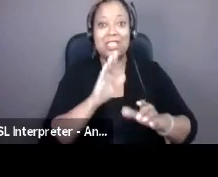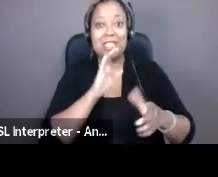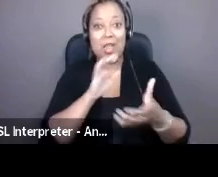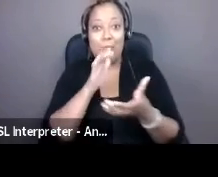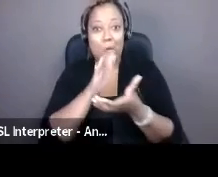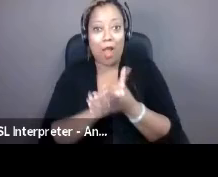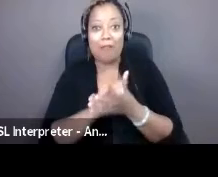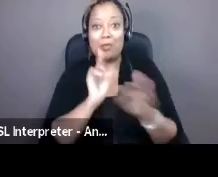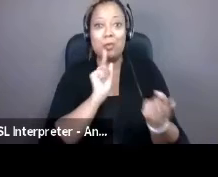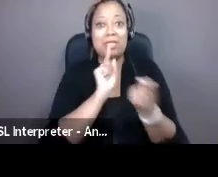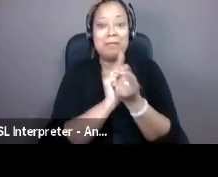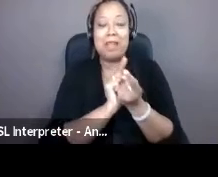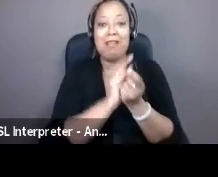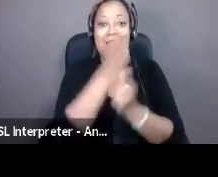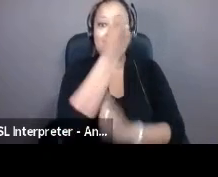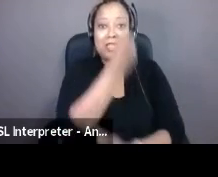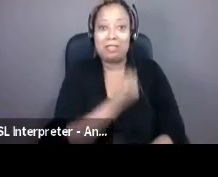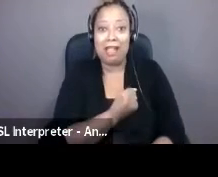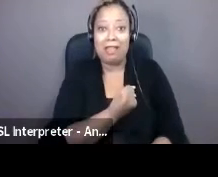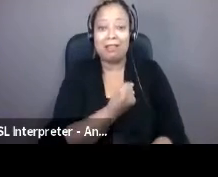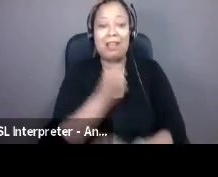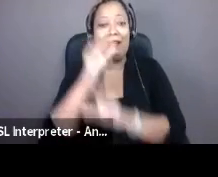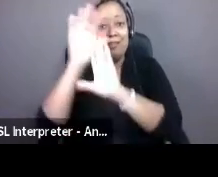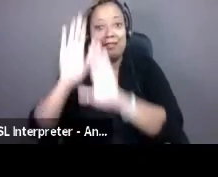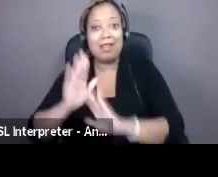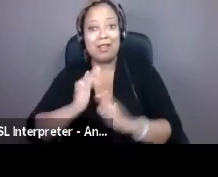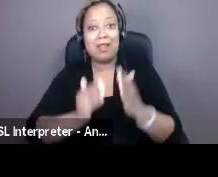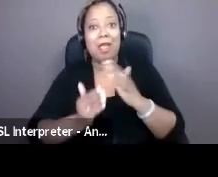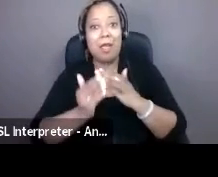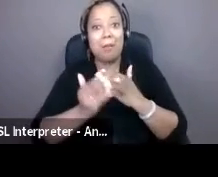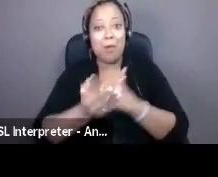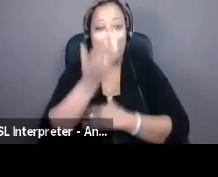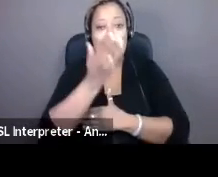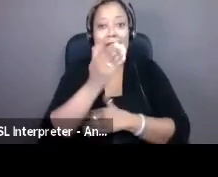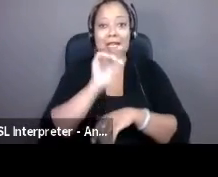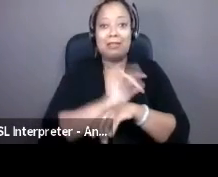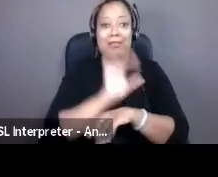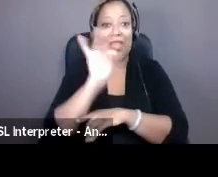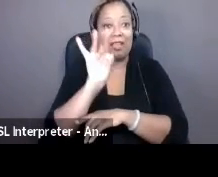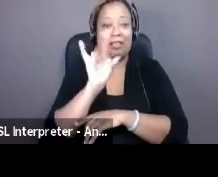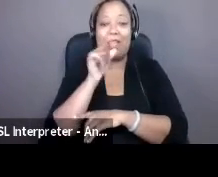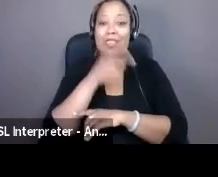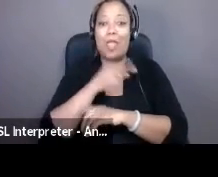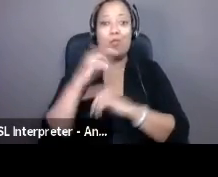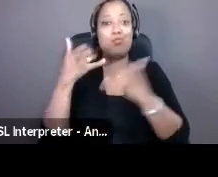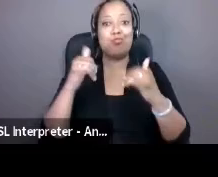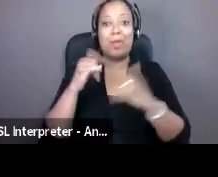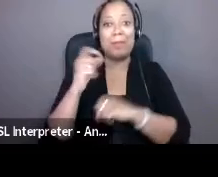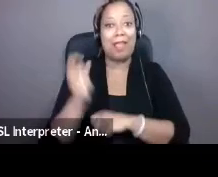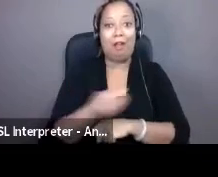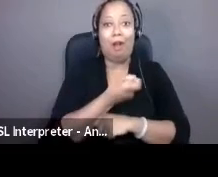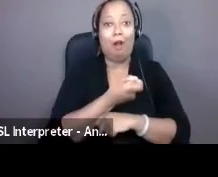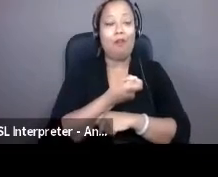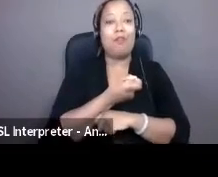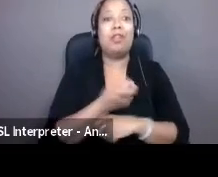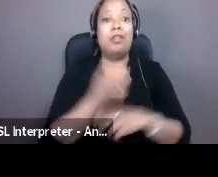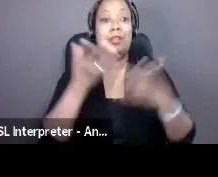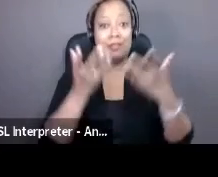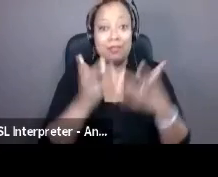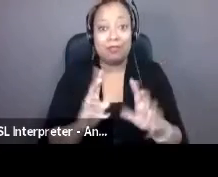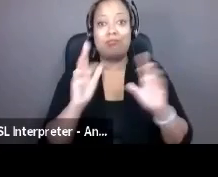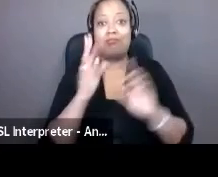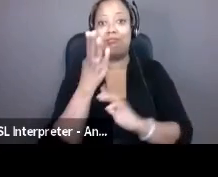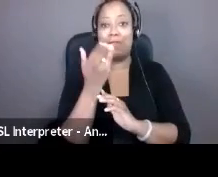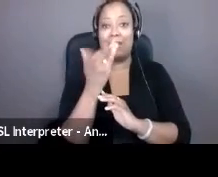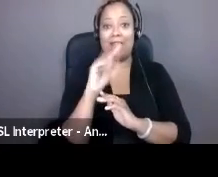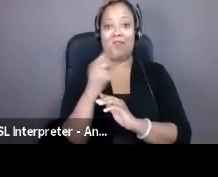Saturday and Sunday morning, 8 o'clock. They would play their round of golf, and when they would get around the 15th hole, they